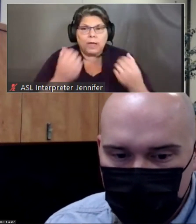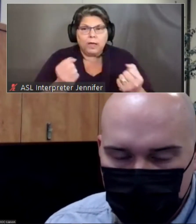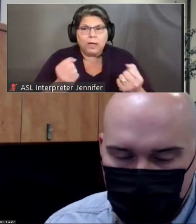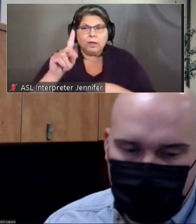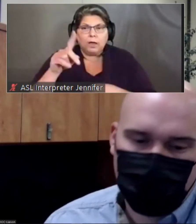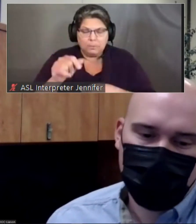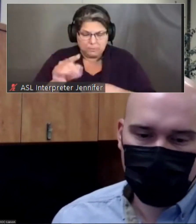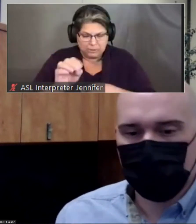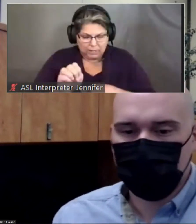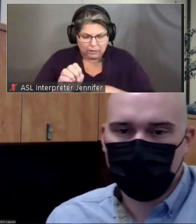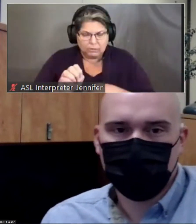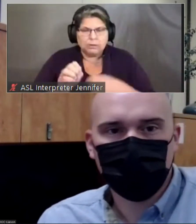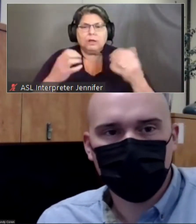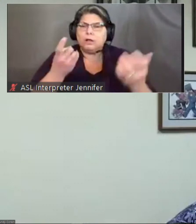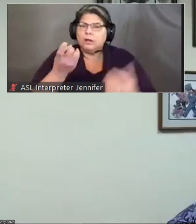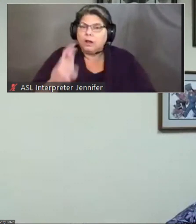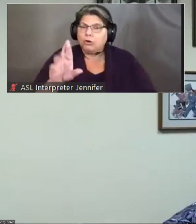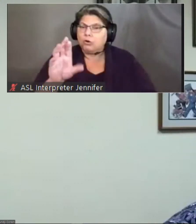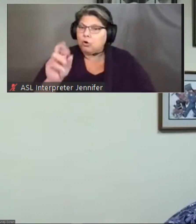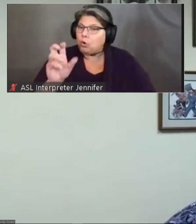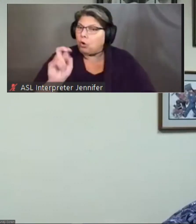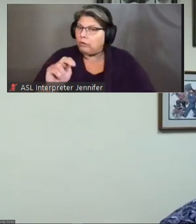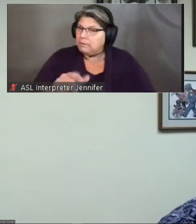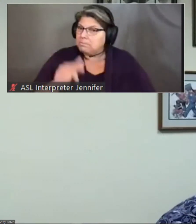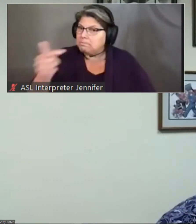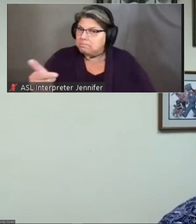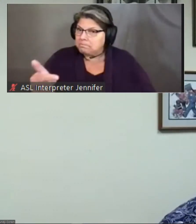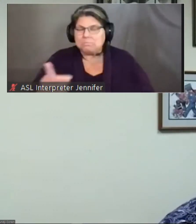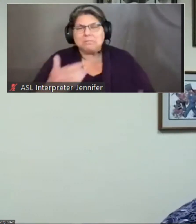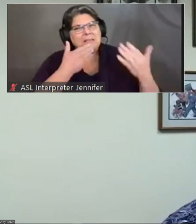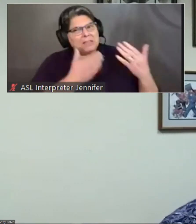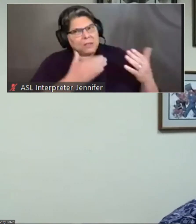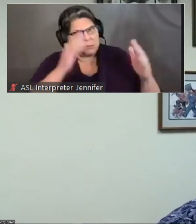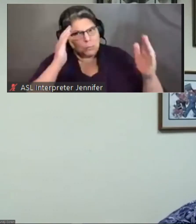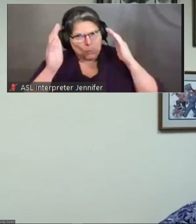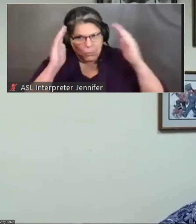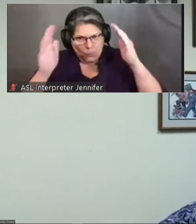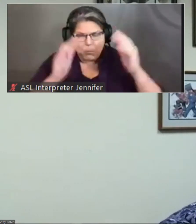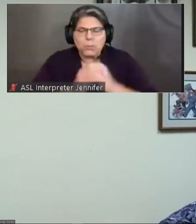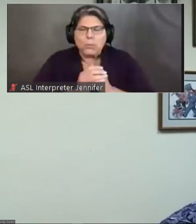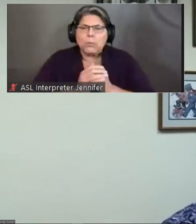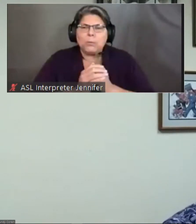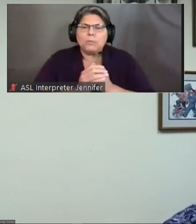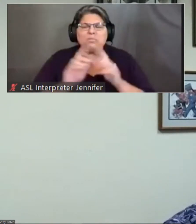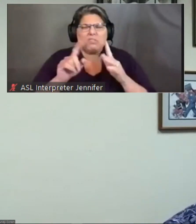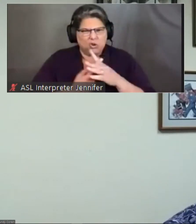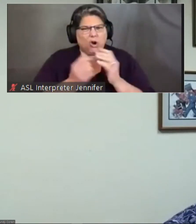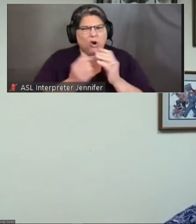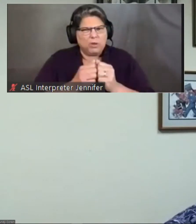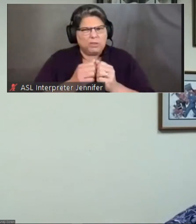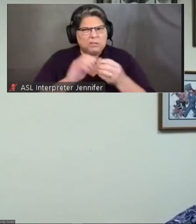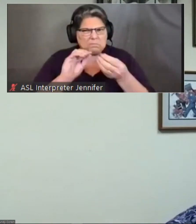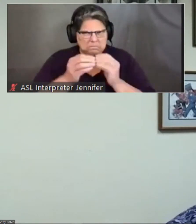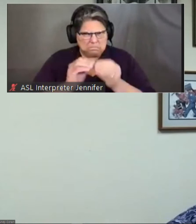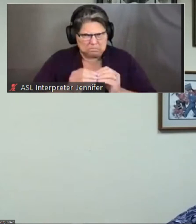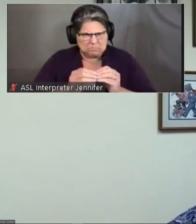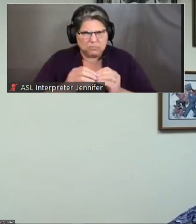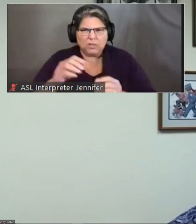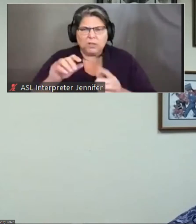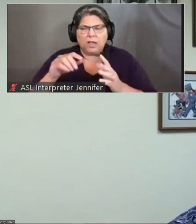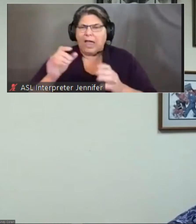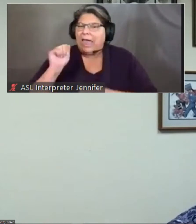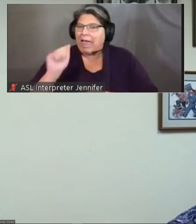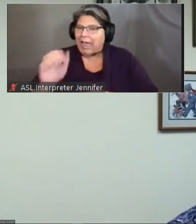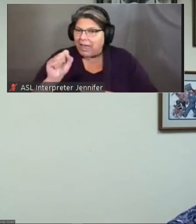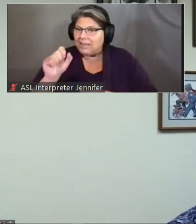our attention. Thank you. Hello, everyone. So we'll start with the data as usual. From March 31st,